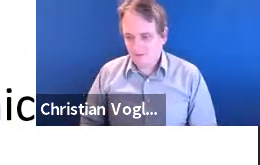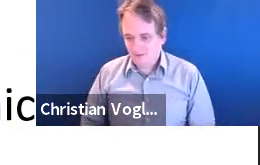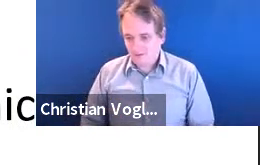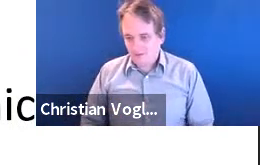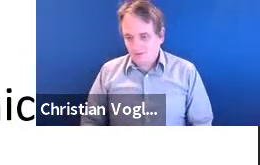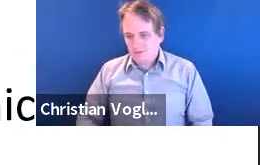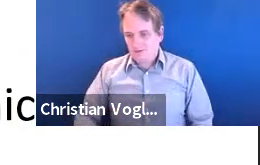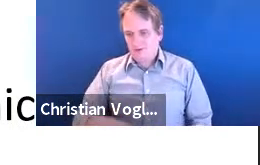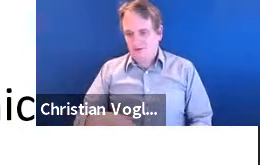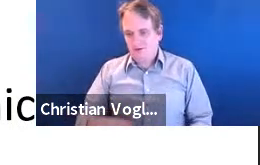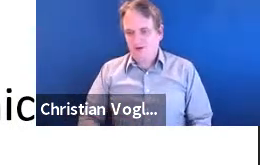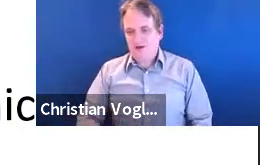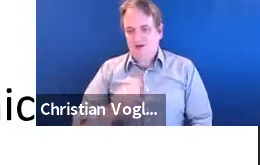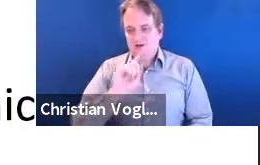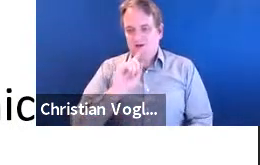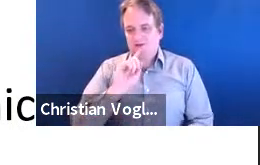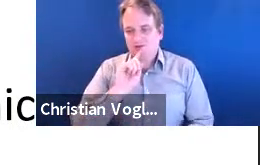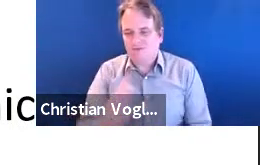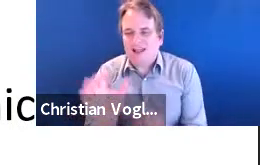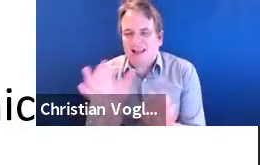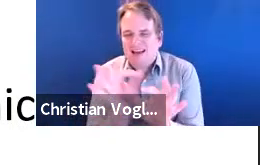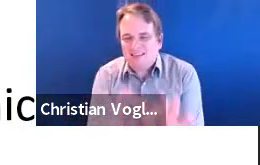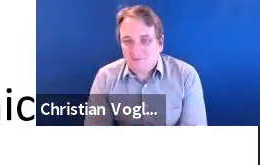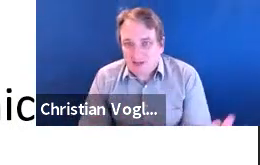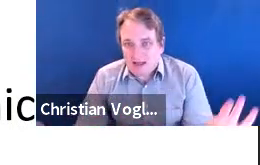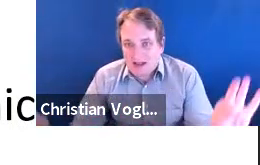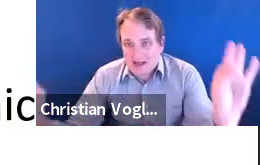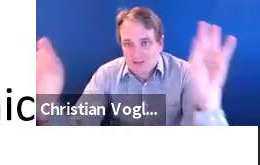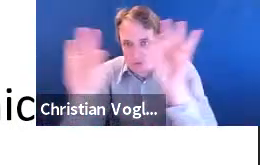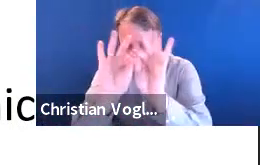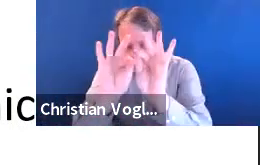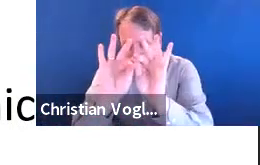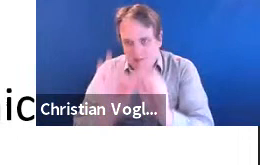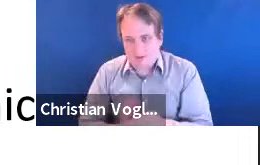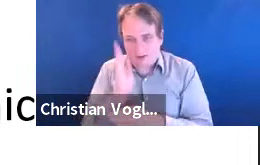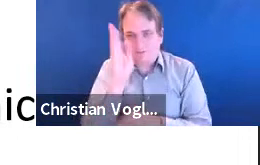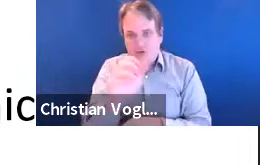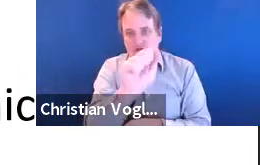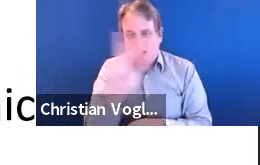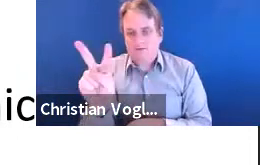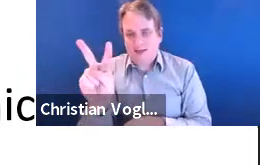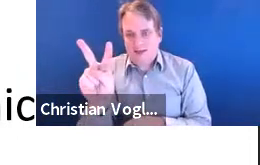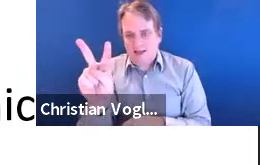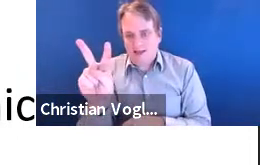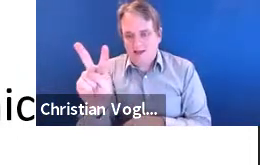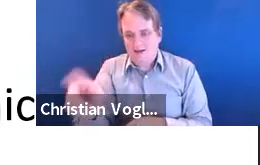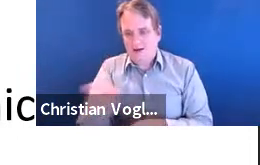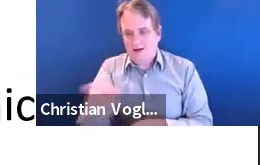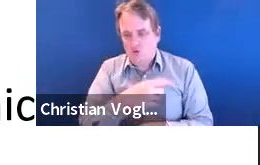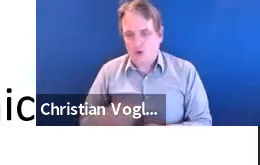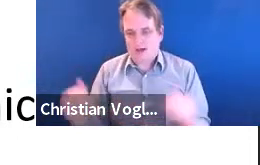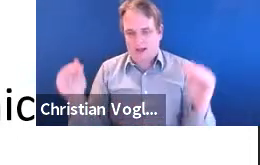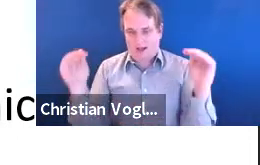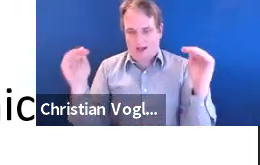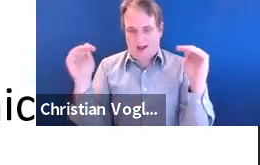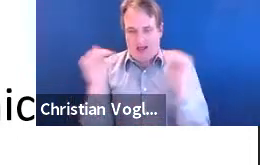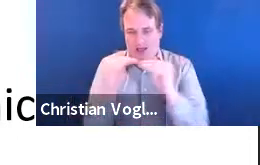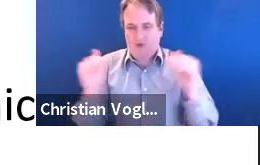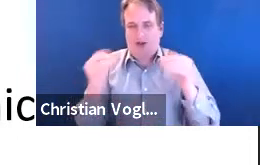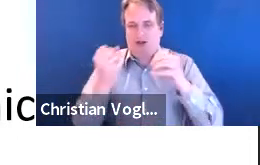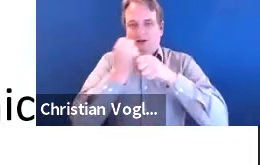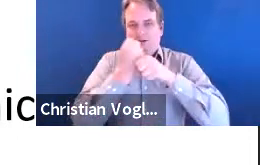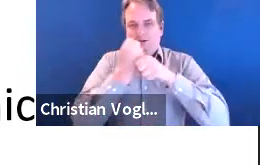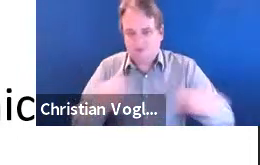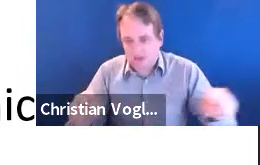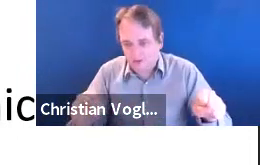environment, all of that breaks down and Alexa is no longer successful. So with that in mind, it is